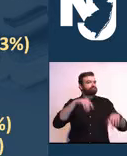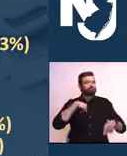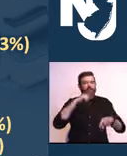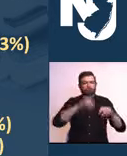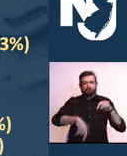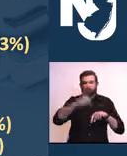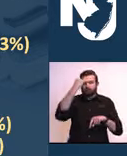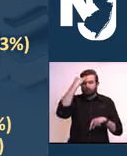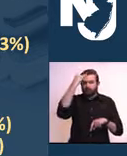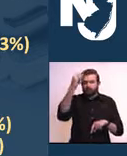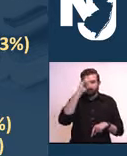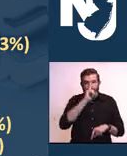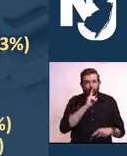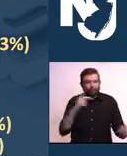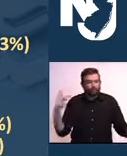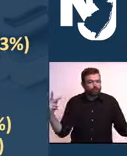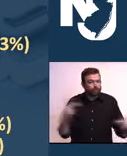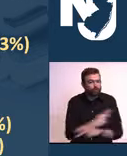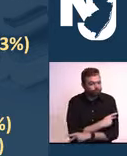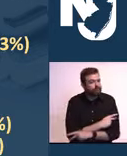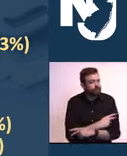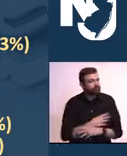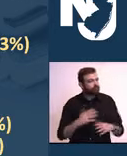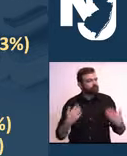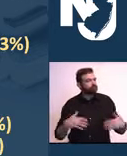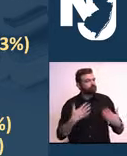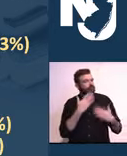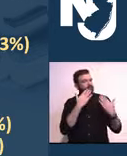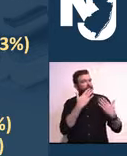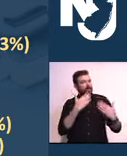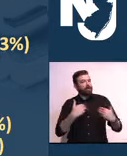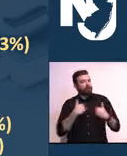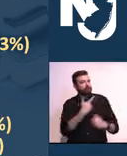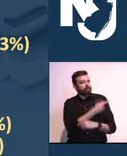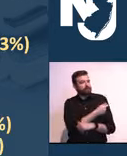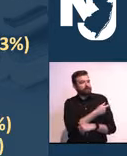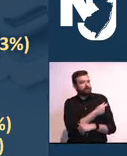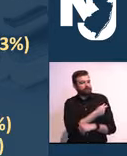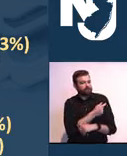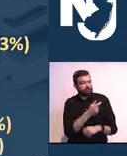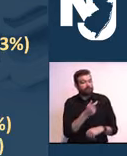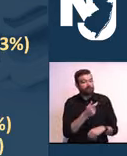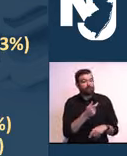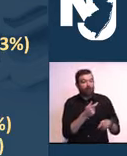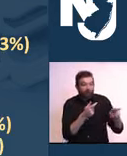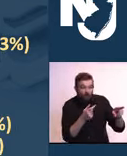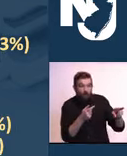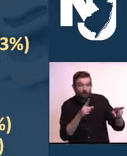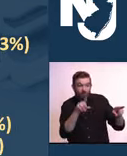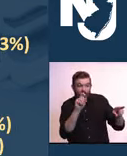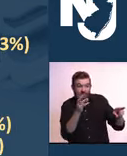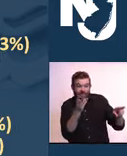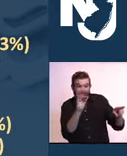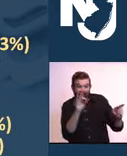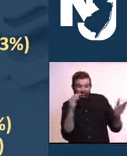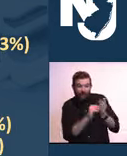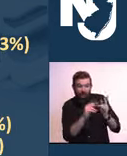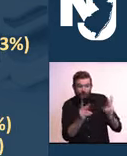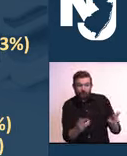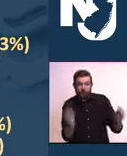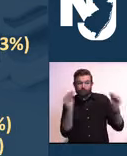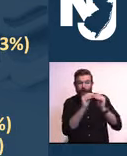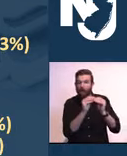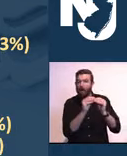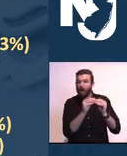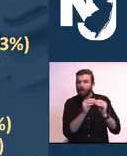see, roughly about 168,000 more New Jerseyans have gotten their boosters over the past week. That's good progress. And we continue to